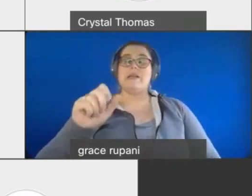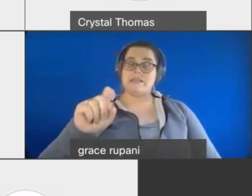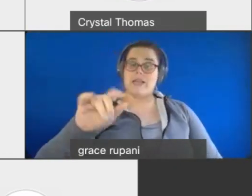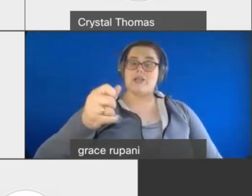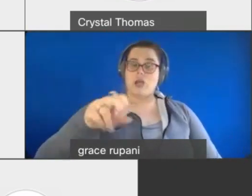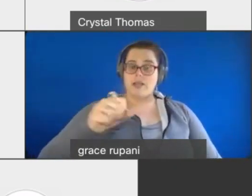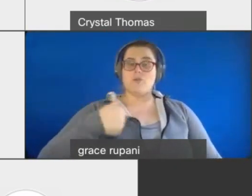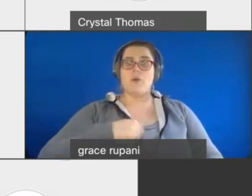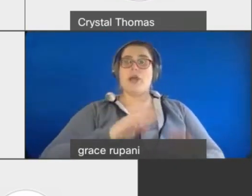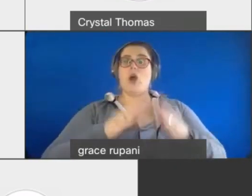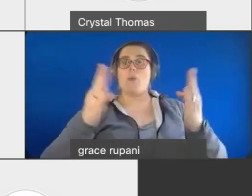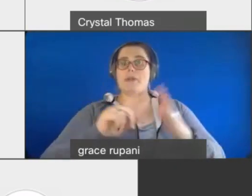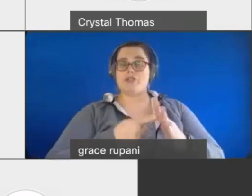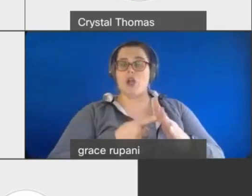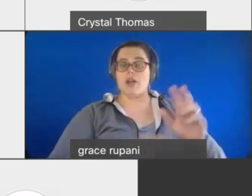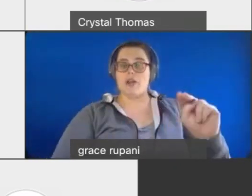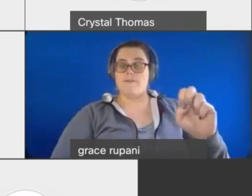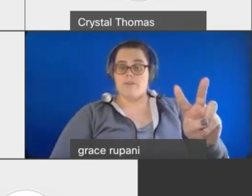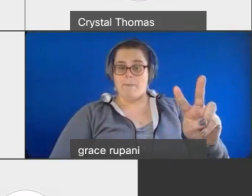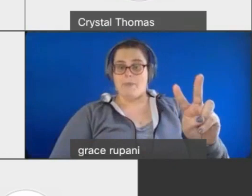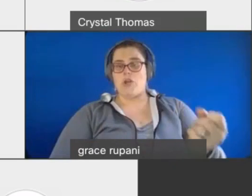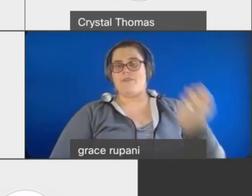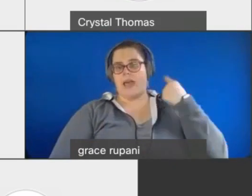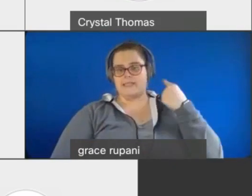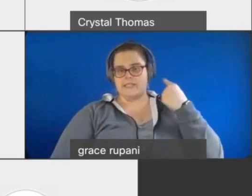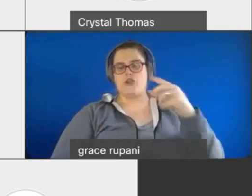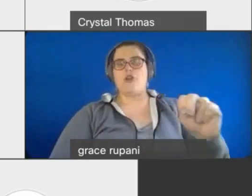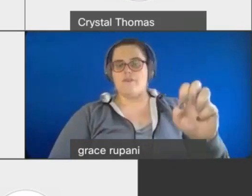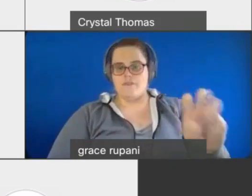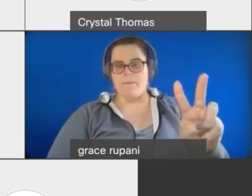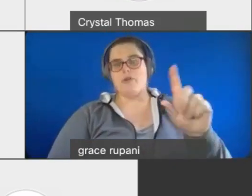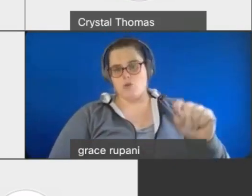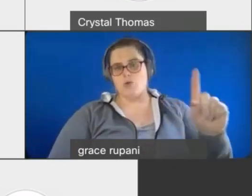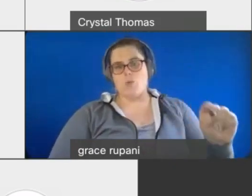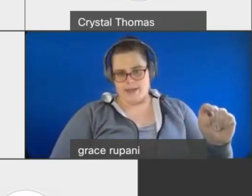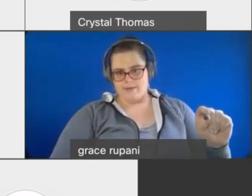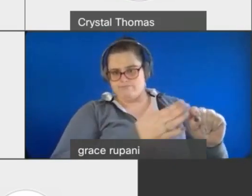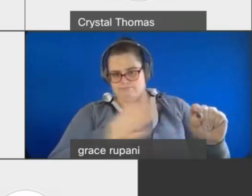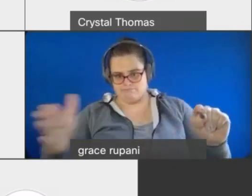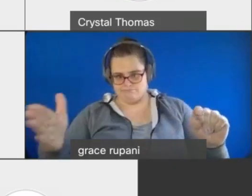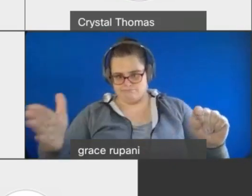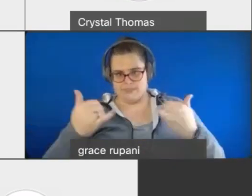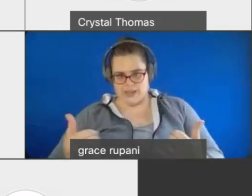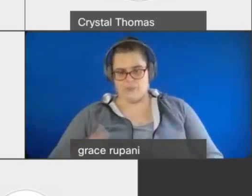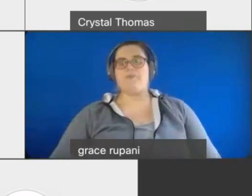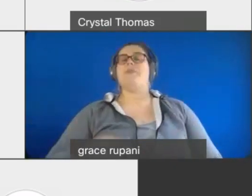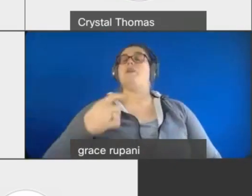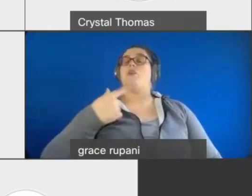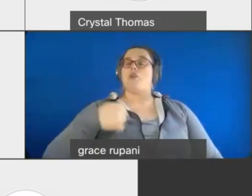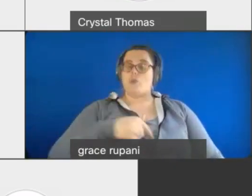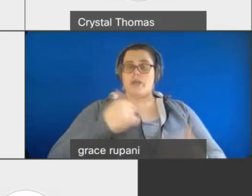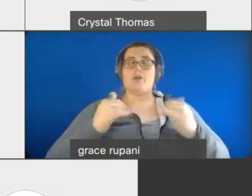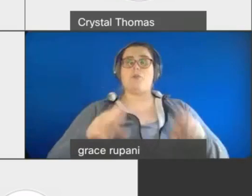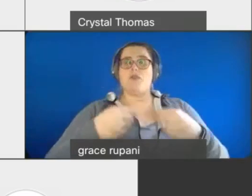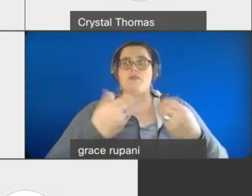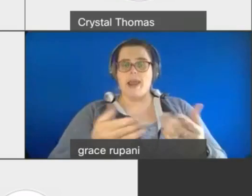since November of 2020. We are currently providing the following services: IDS. We have music